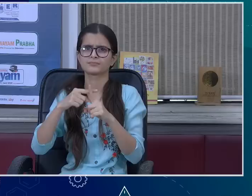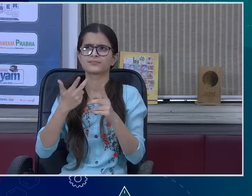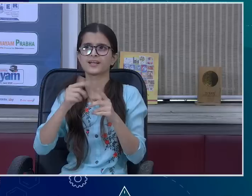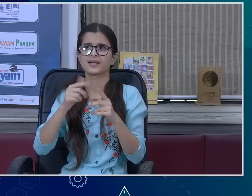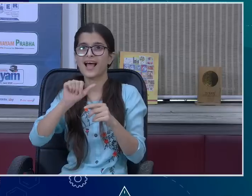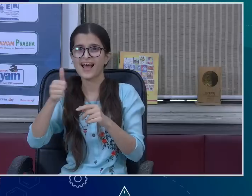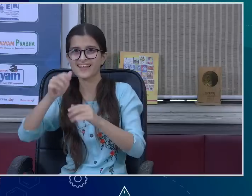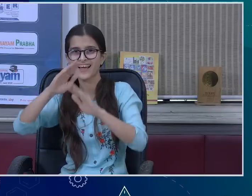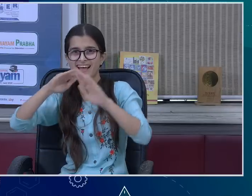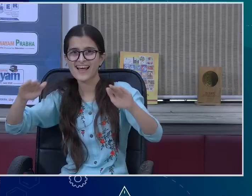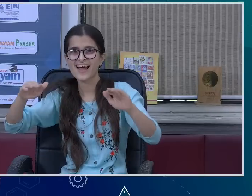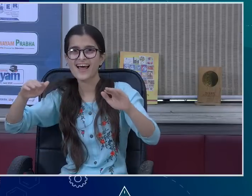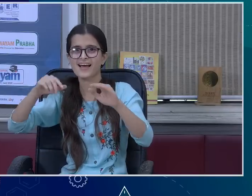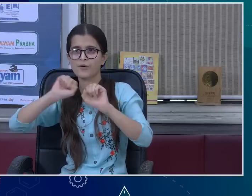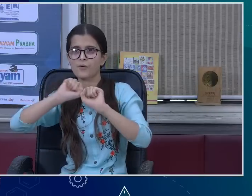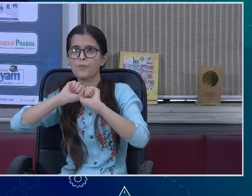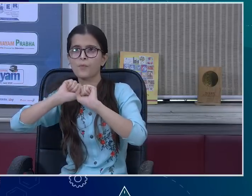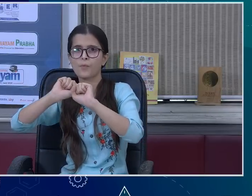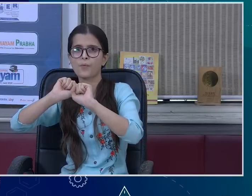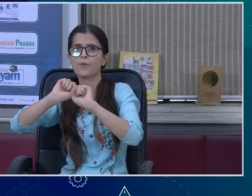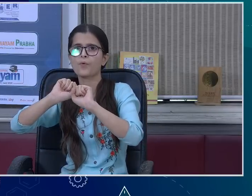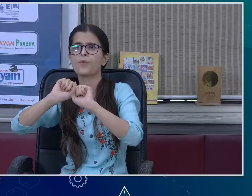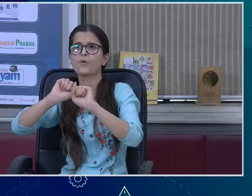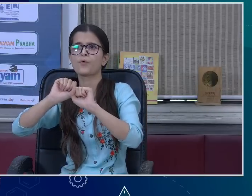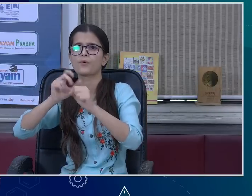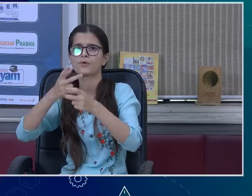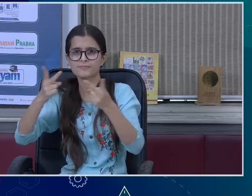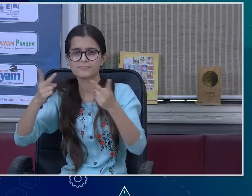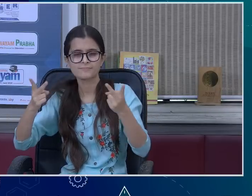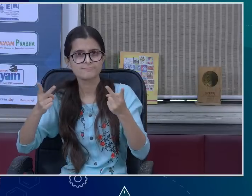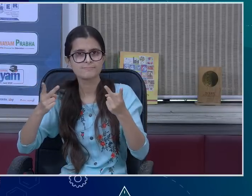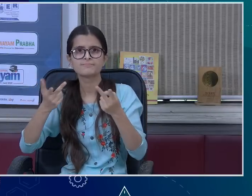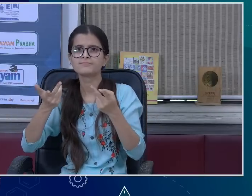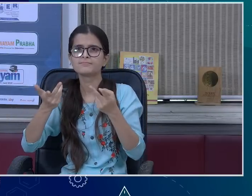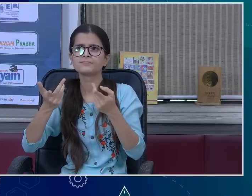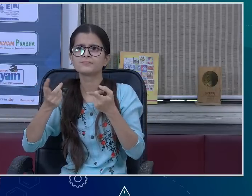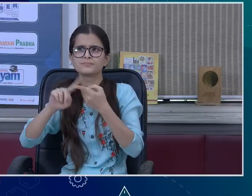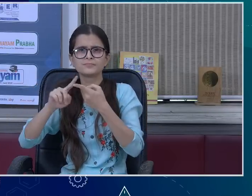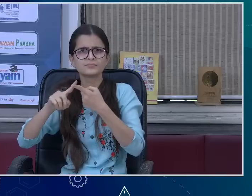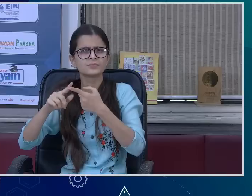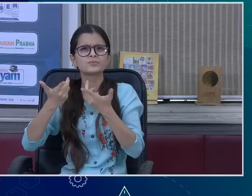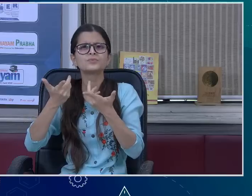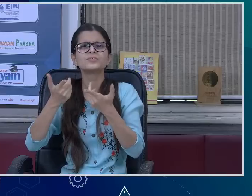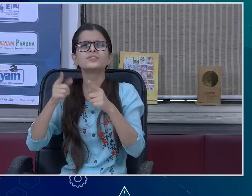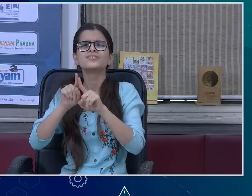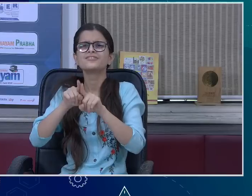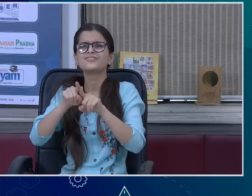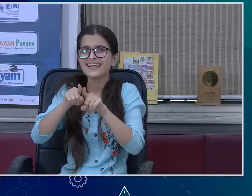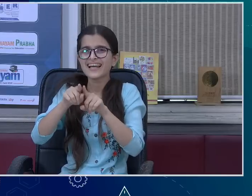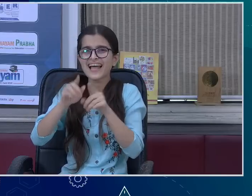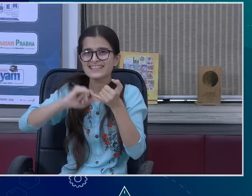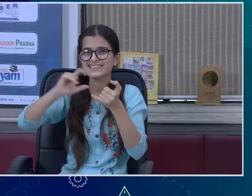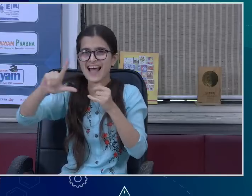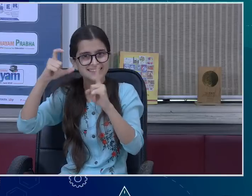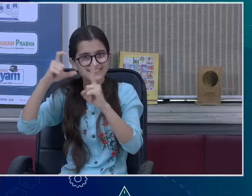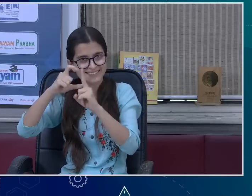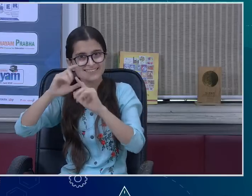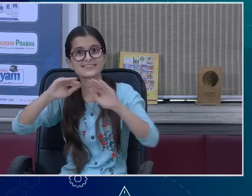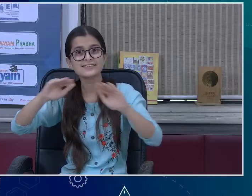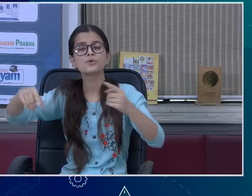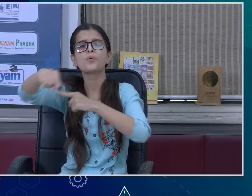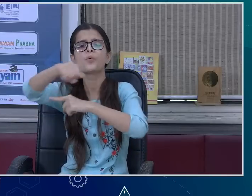children copy with phrases or short sentences or words. But SLD children would